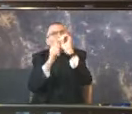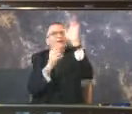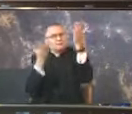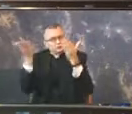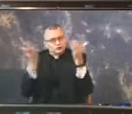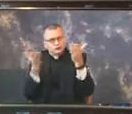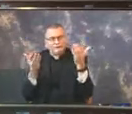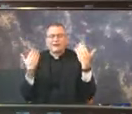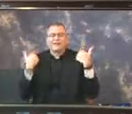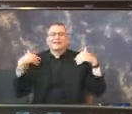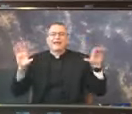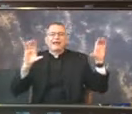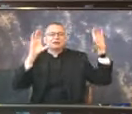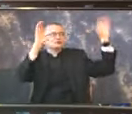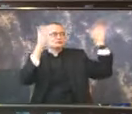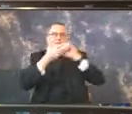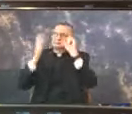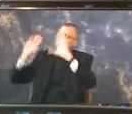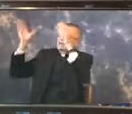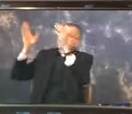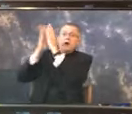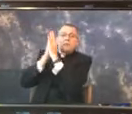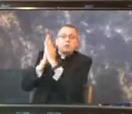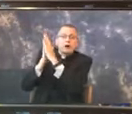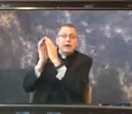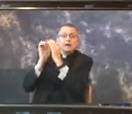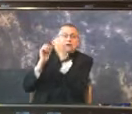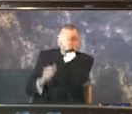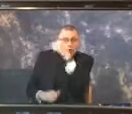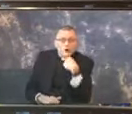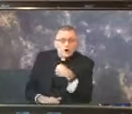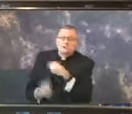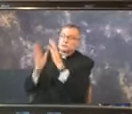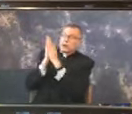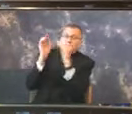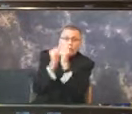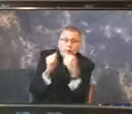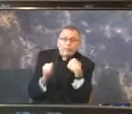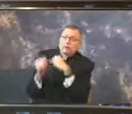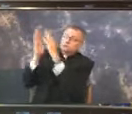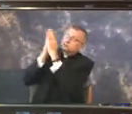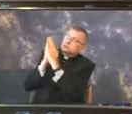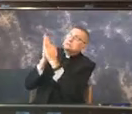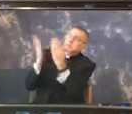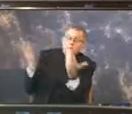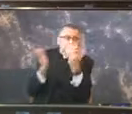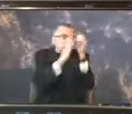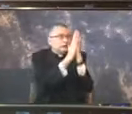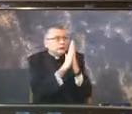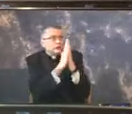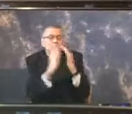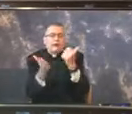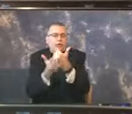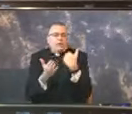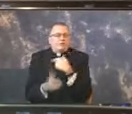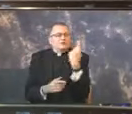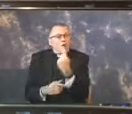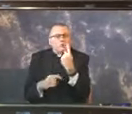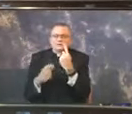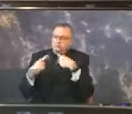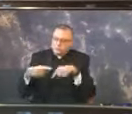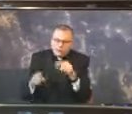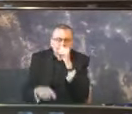saints and angels join to pray for us and to pray with us, especially in moments of difficulty and of trial.